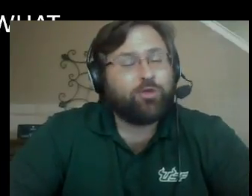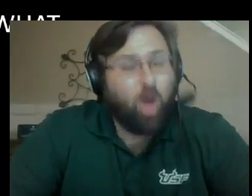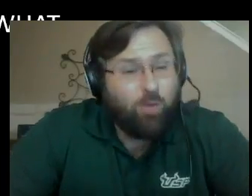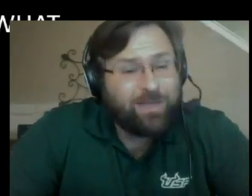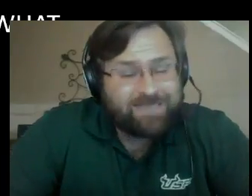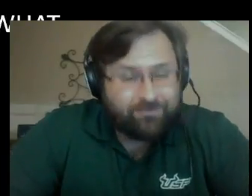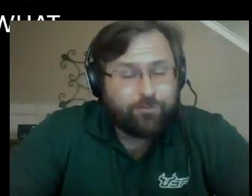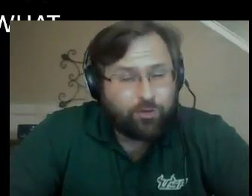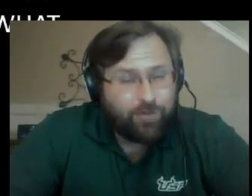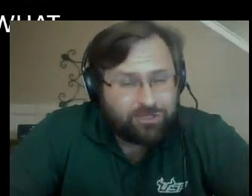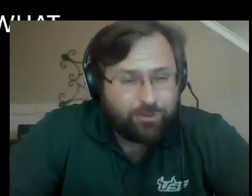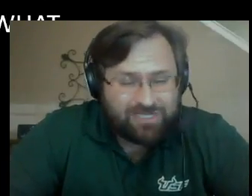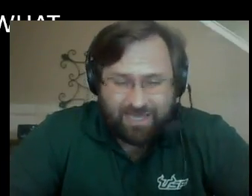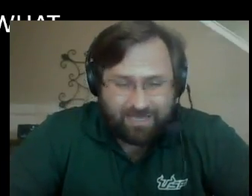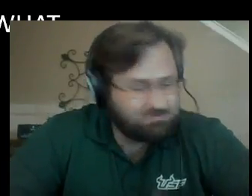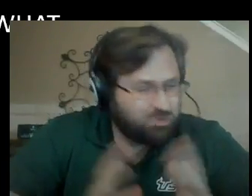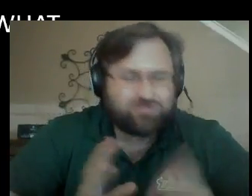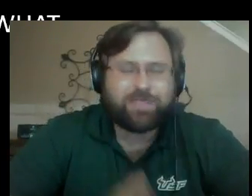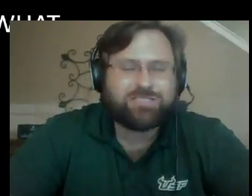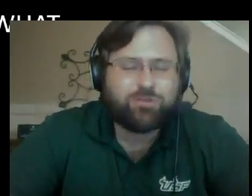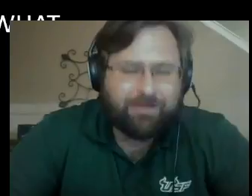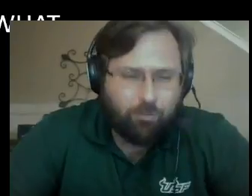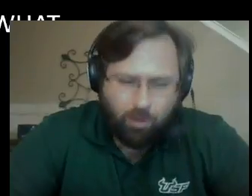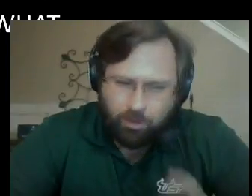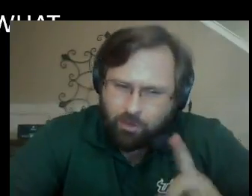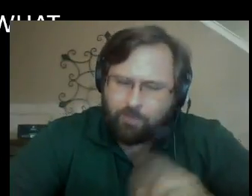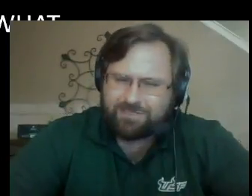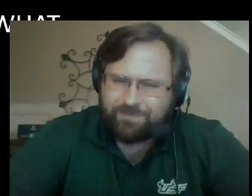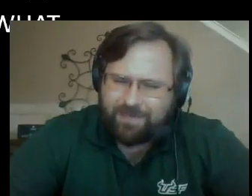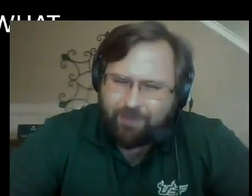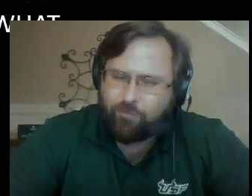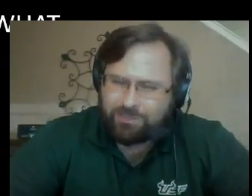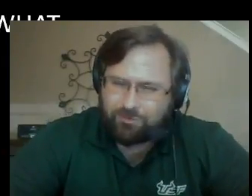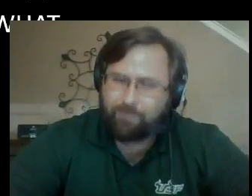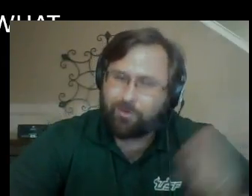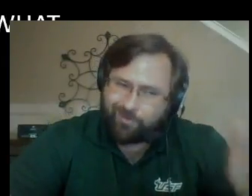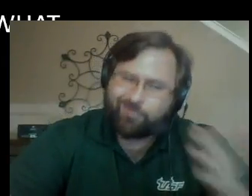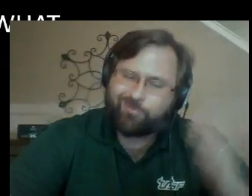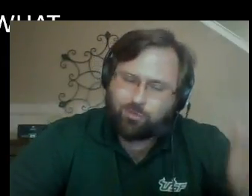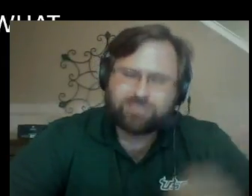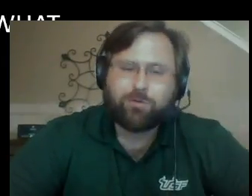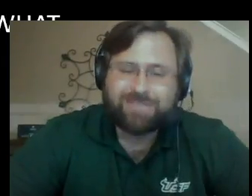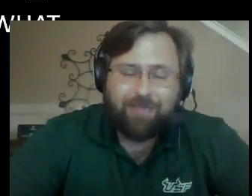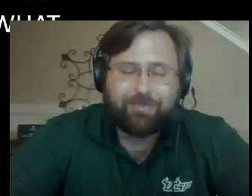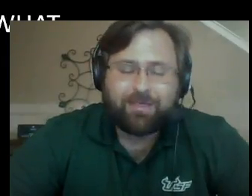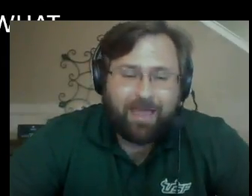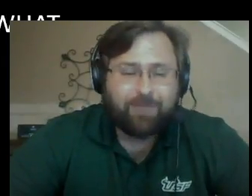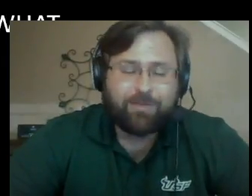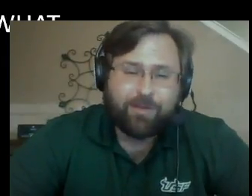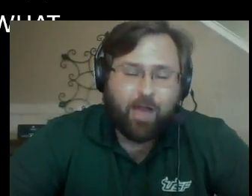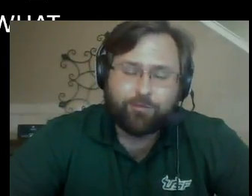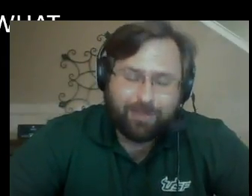So, you're always safe to move your question words to the end. Transformations are never wrong, but just be careful because remember, question words can